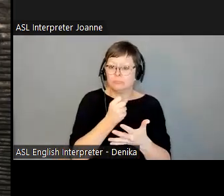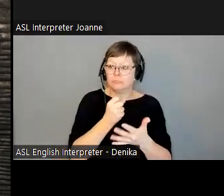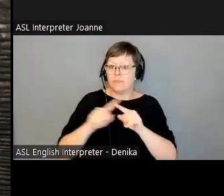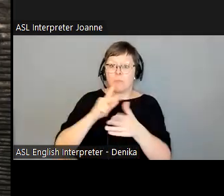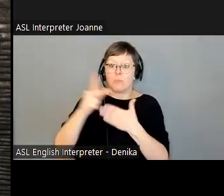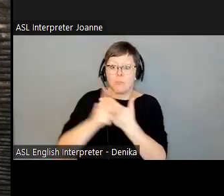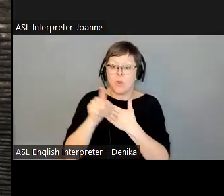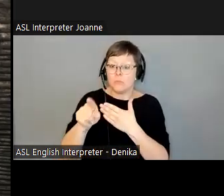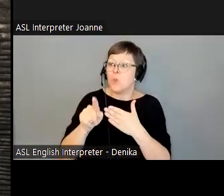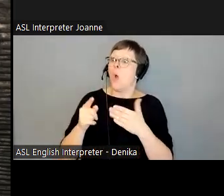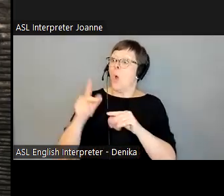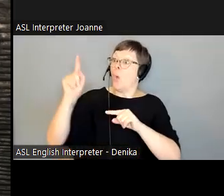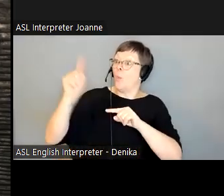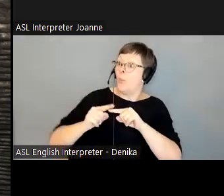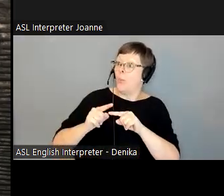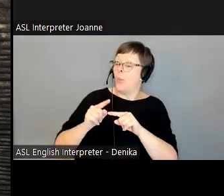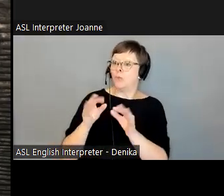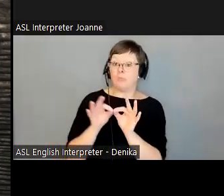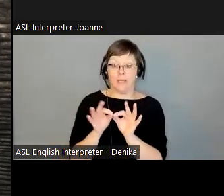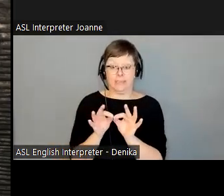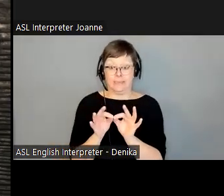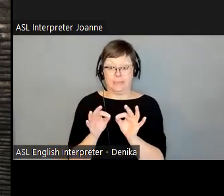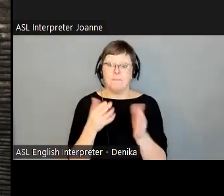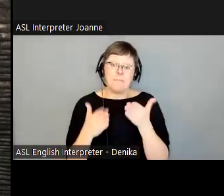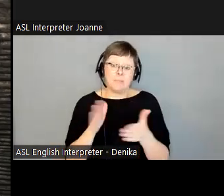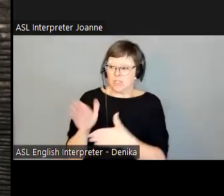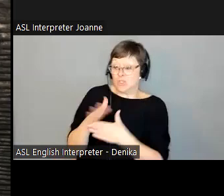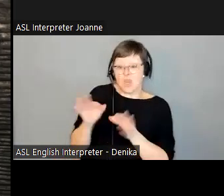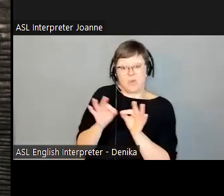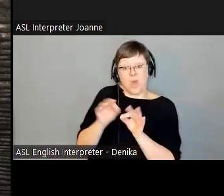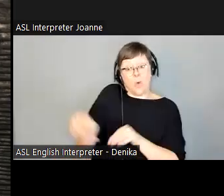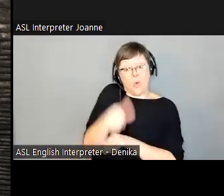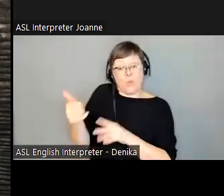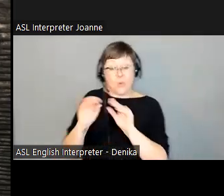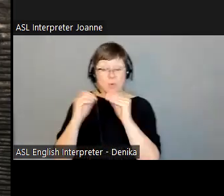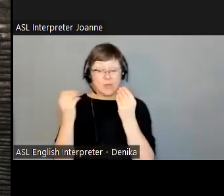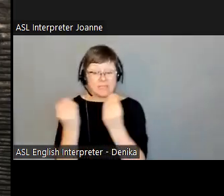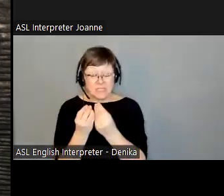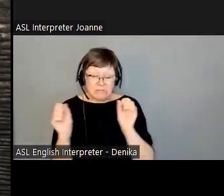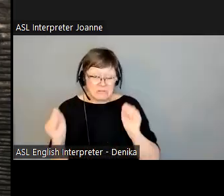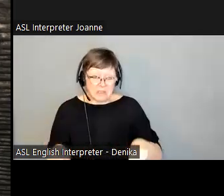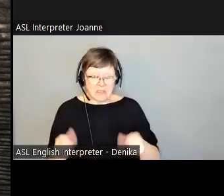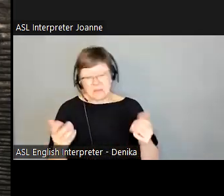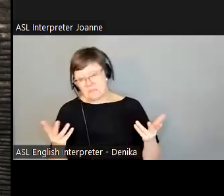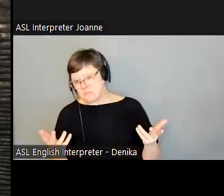could consider sharing the cost with another organization. So if you have a